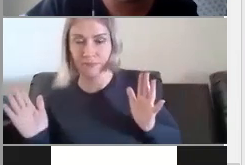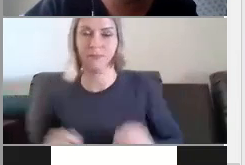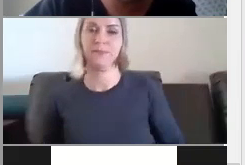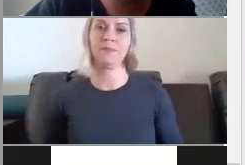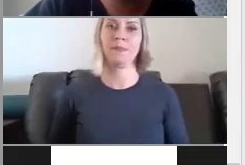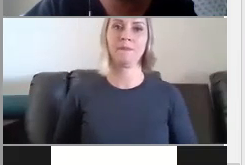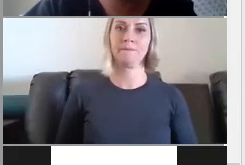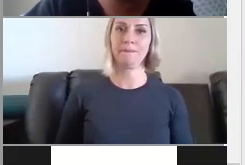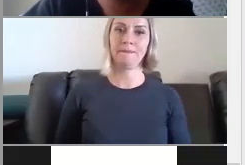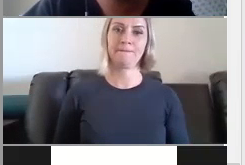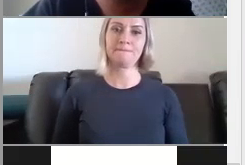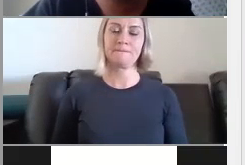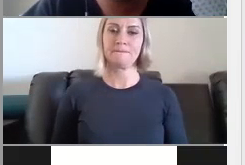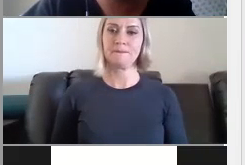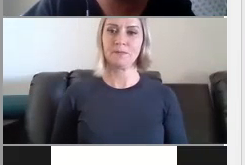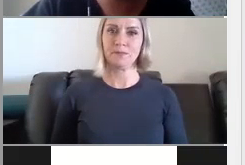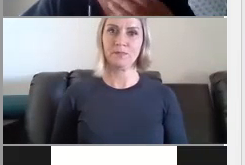not.